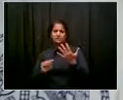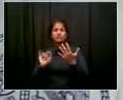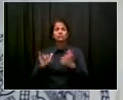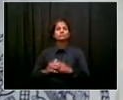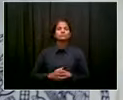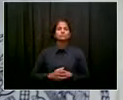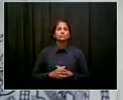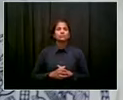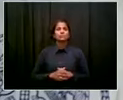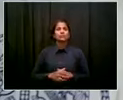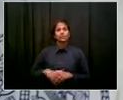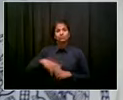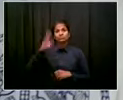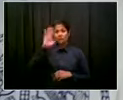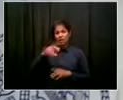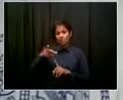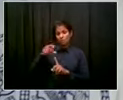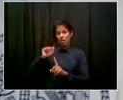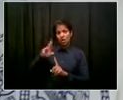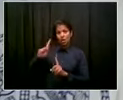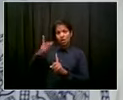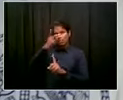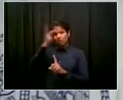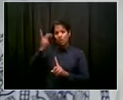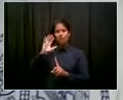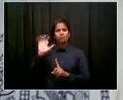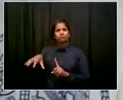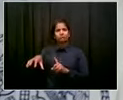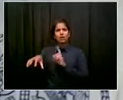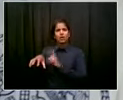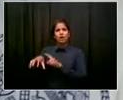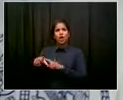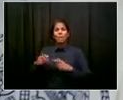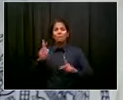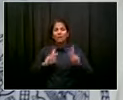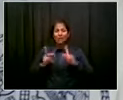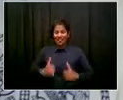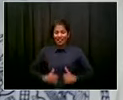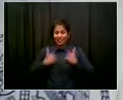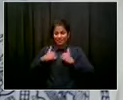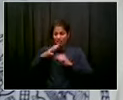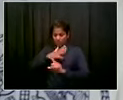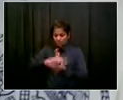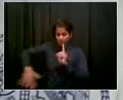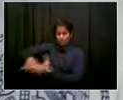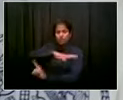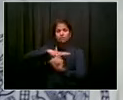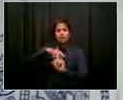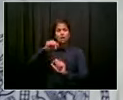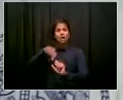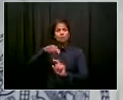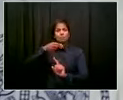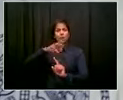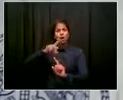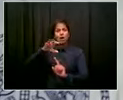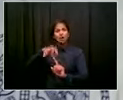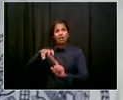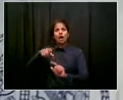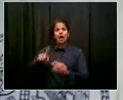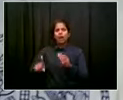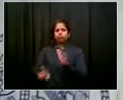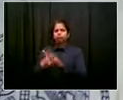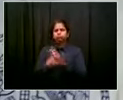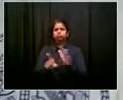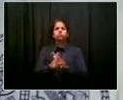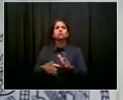problems getting ahead of those problems having an earlier closing time uh being smart about it i think